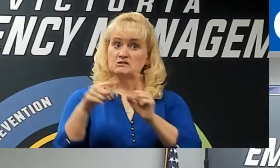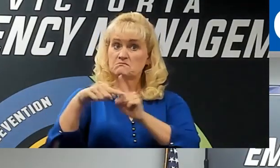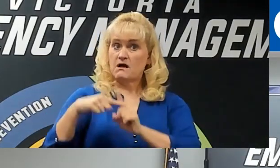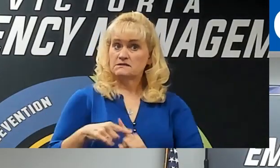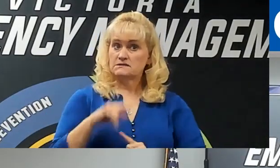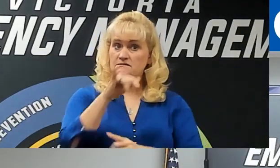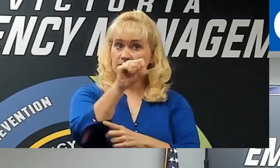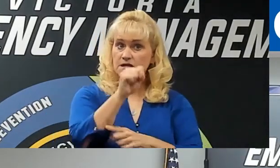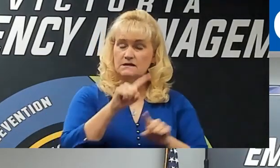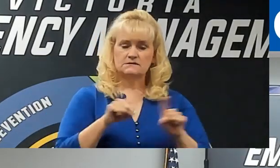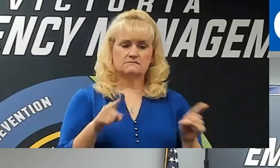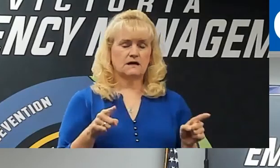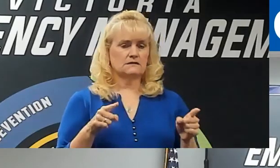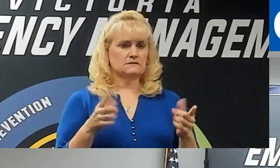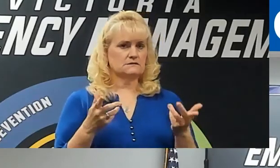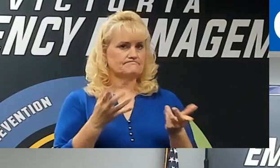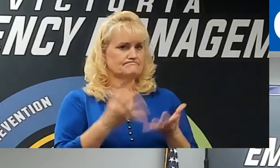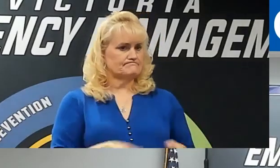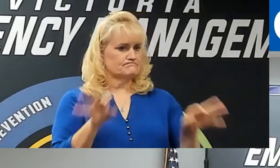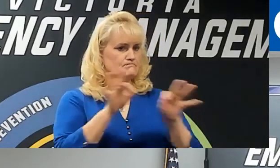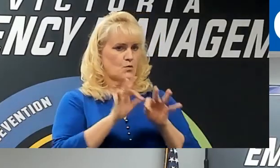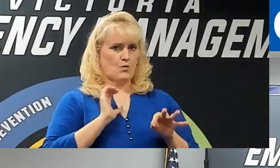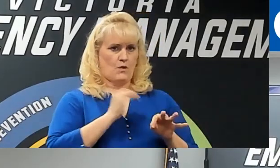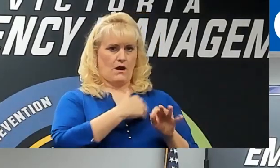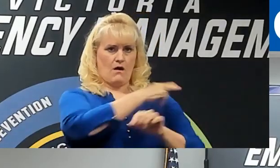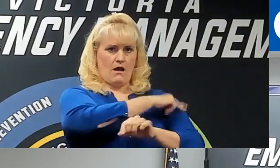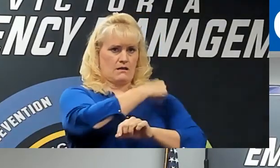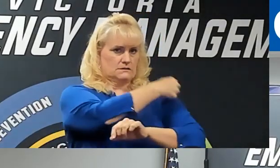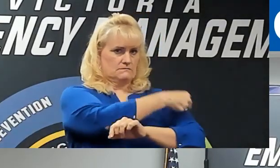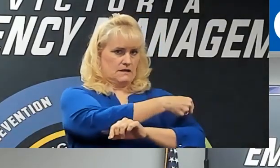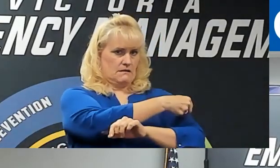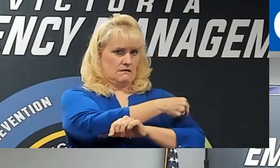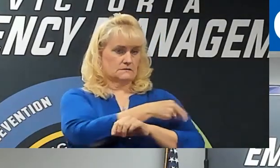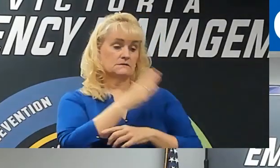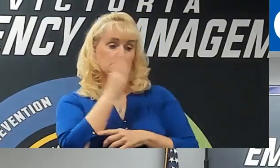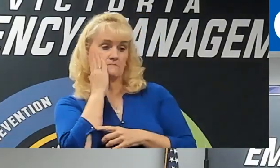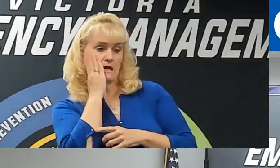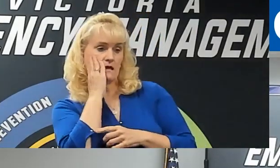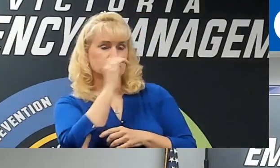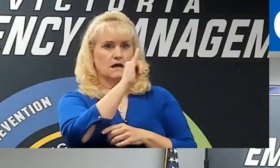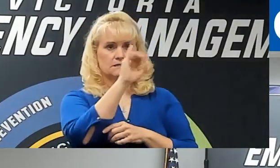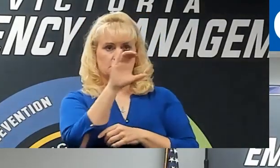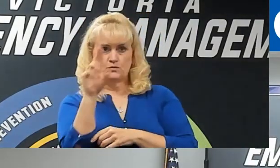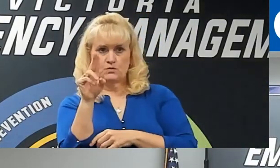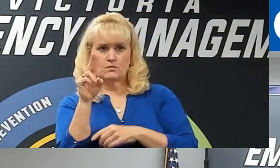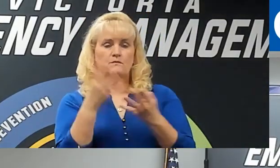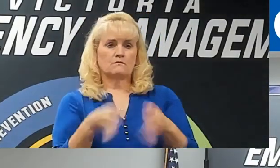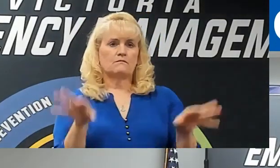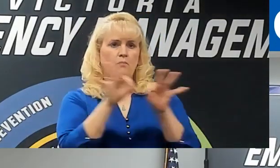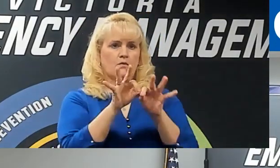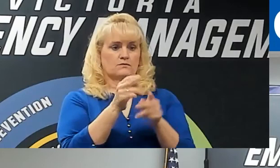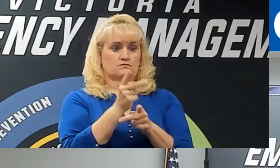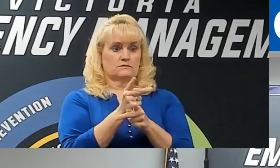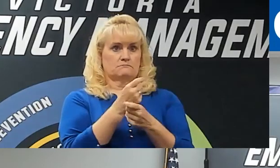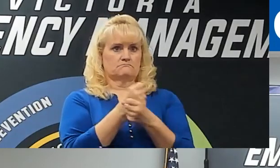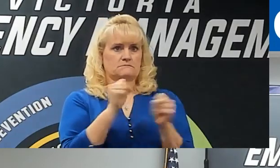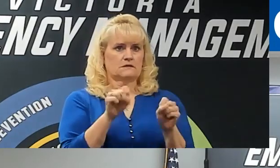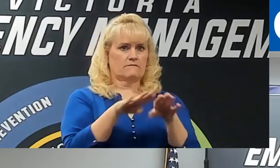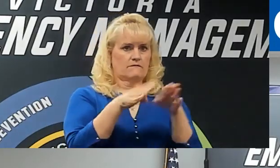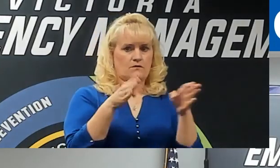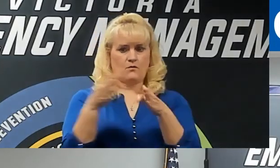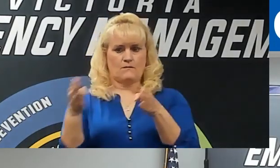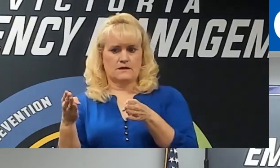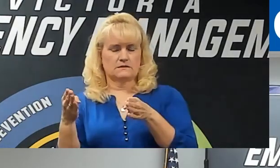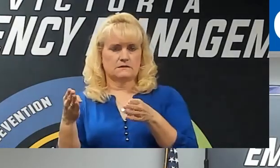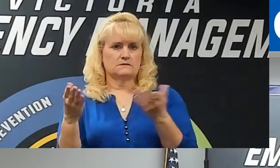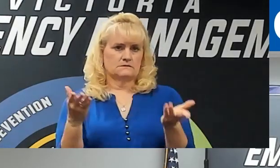is availability of our hospital and ICU beds and things like that. And that is a subject that I think will be spoken